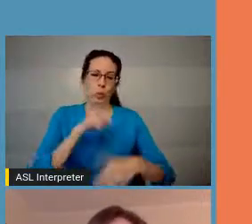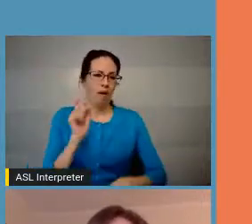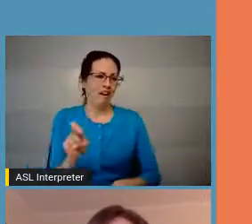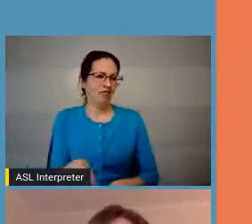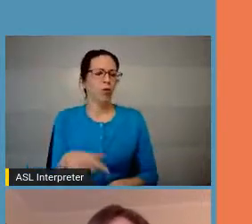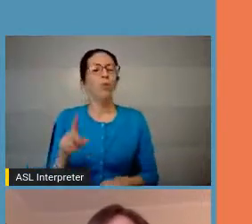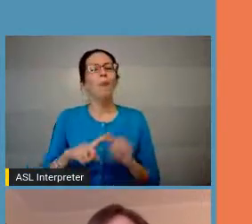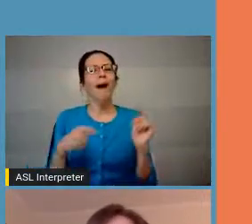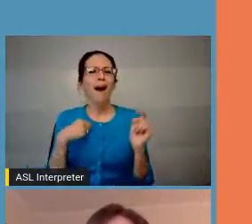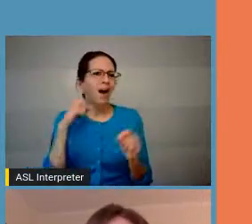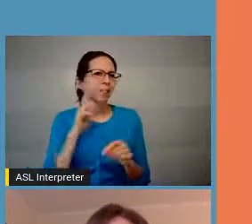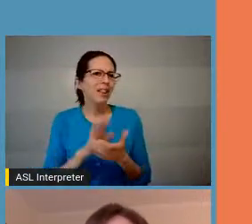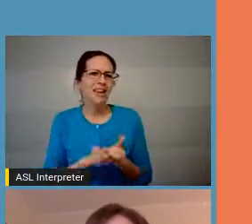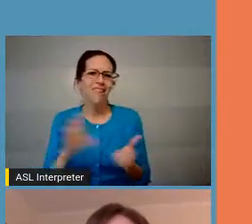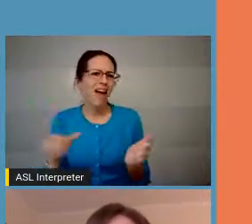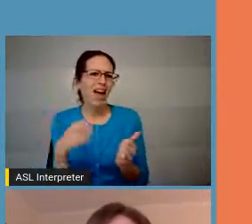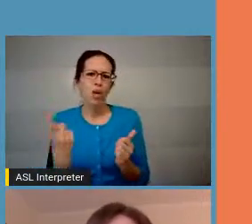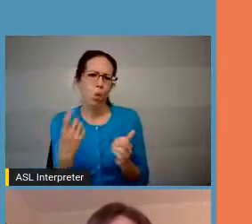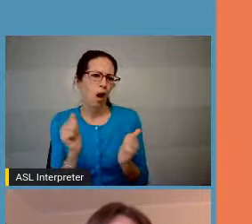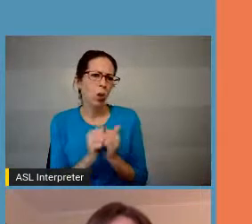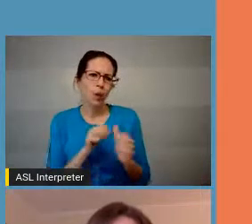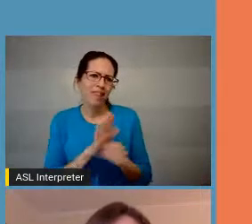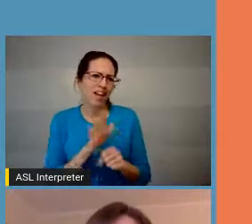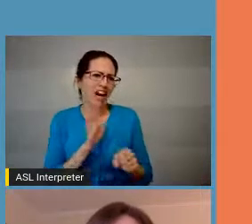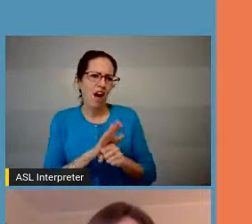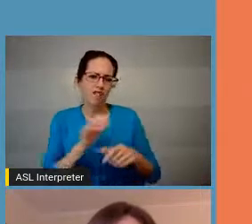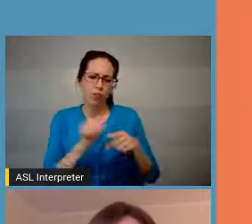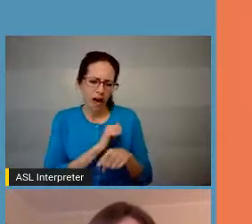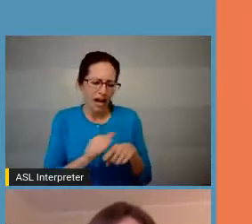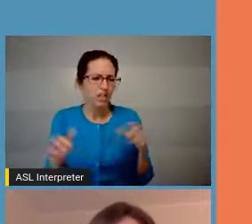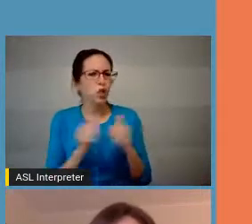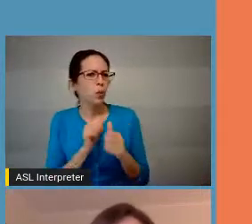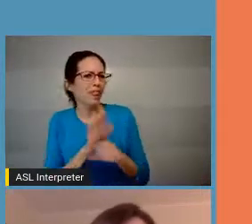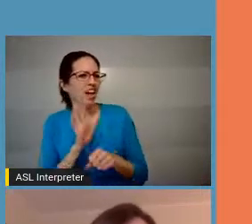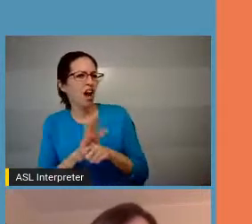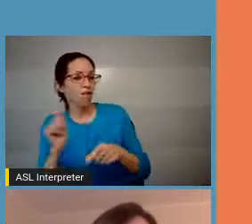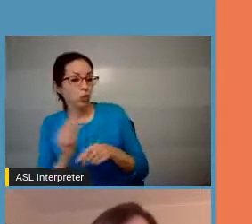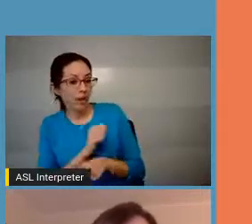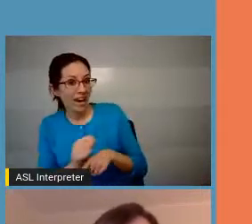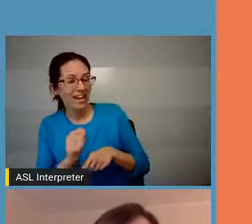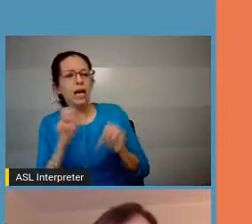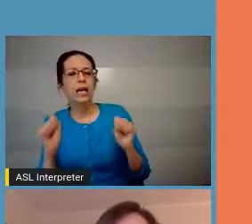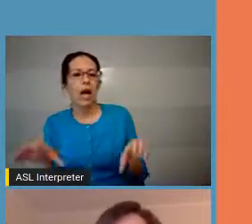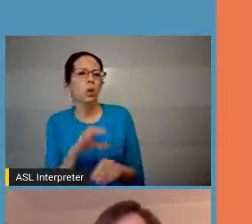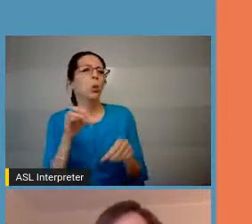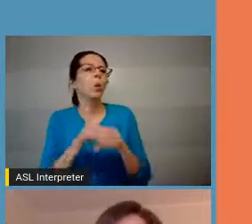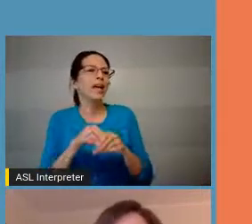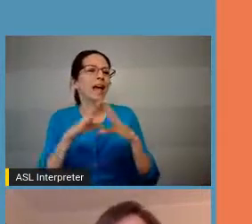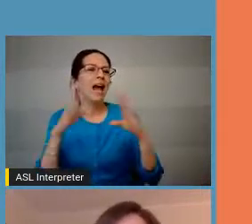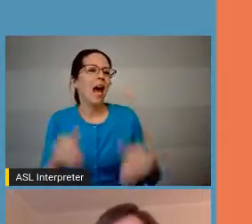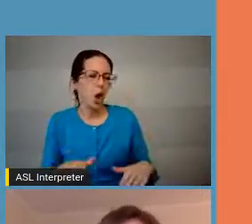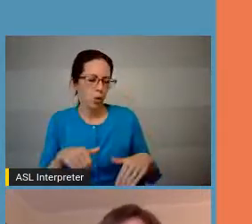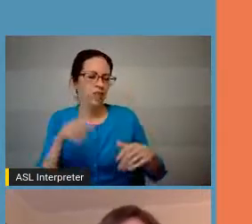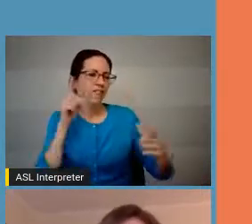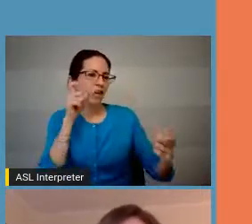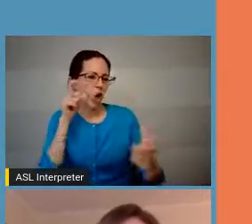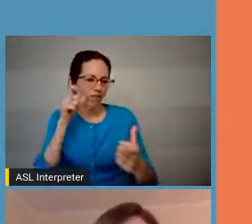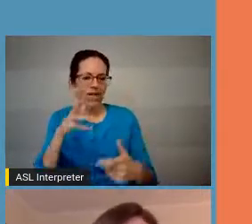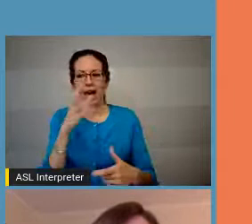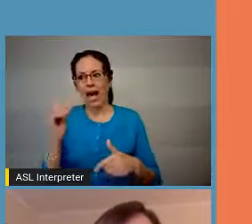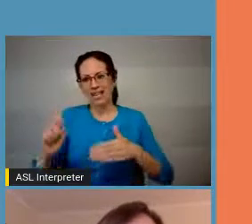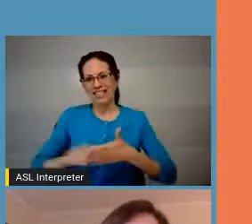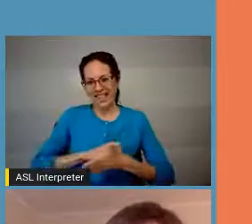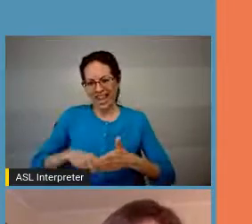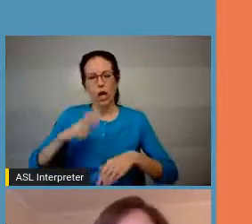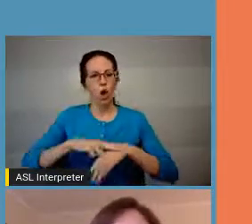do in-house digital photography and scanning on a flatbed scanner to a decent quality